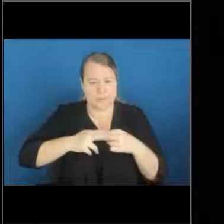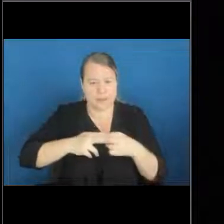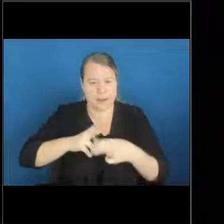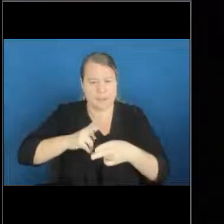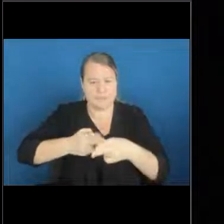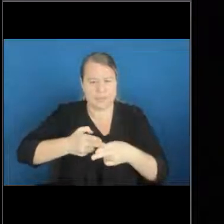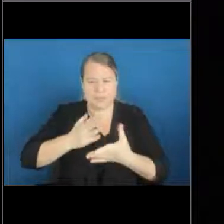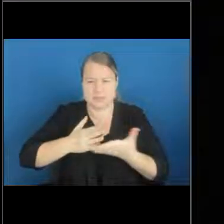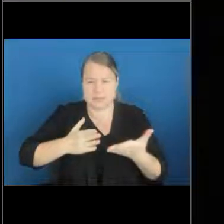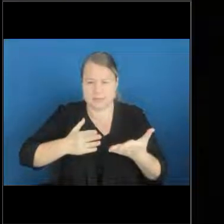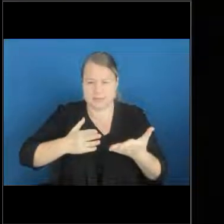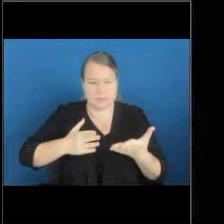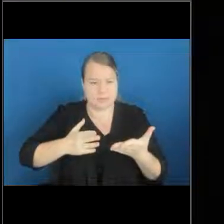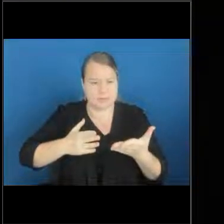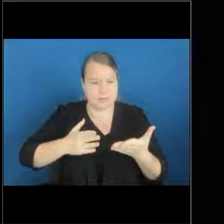some